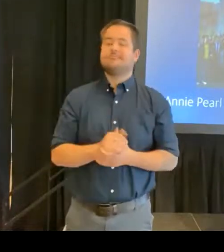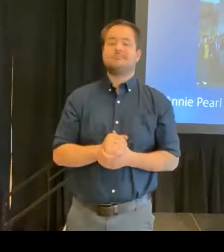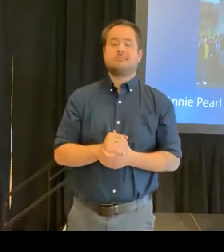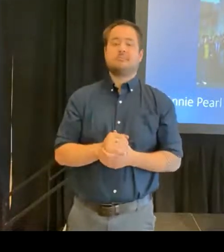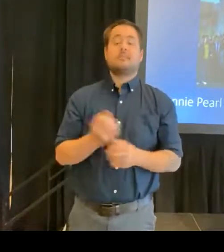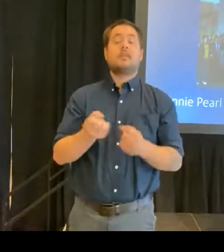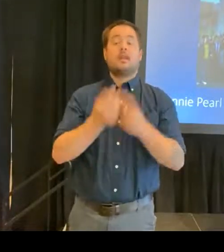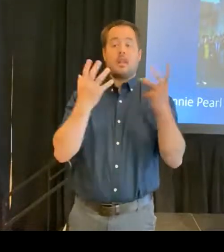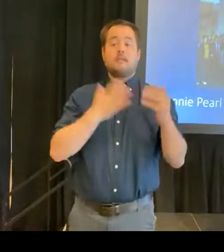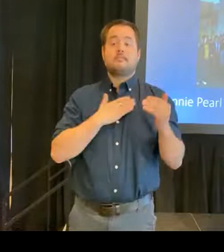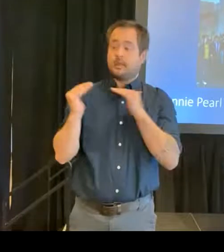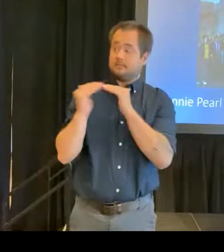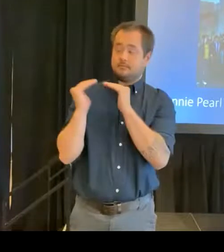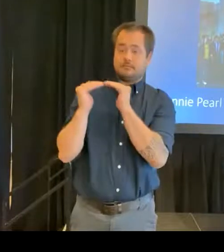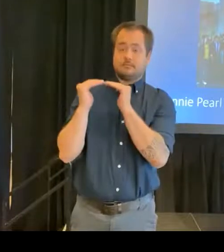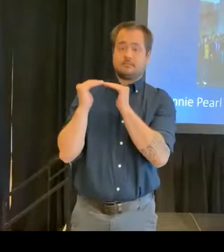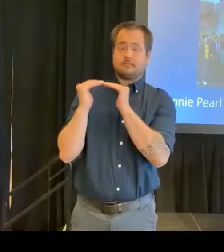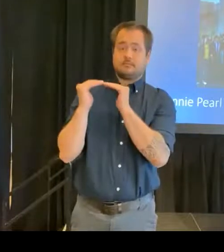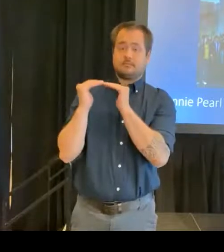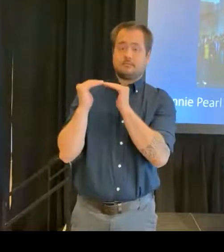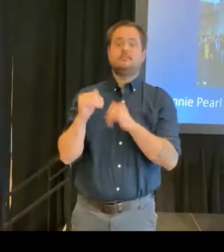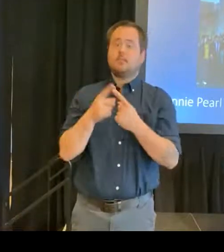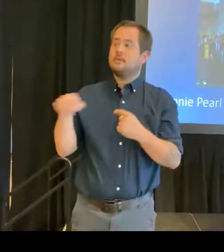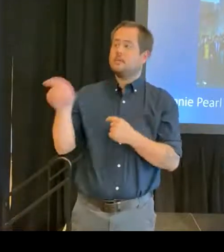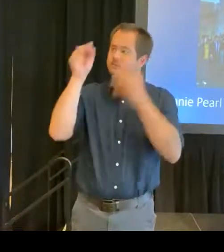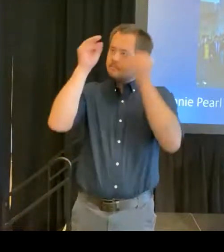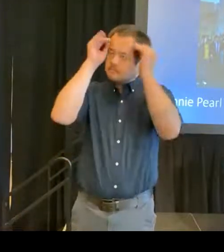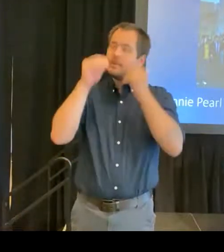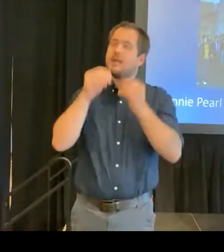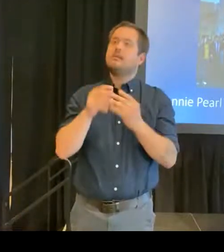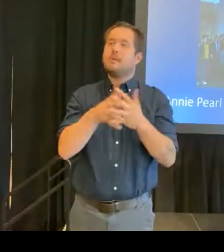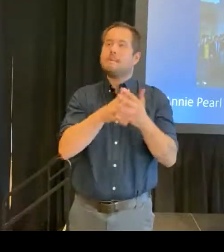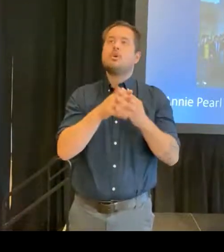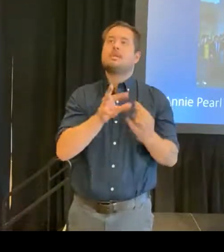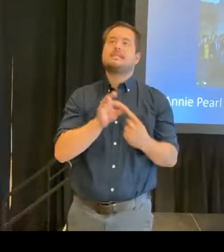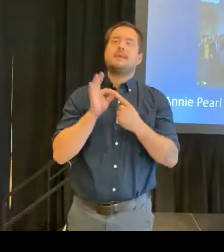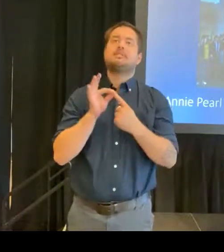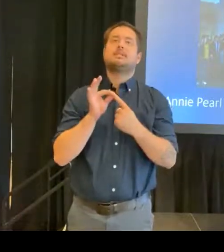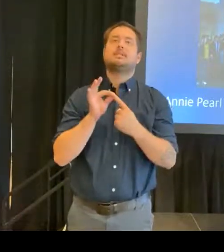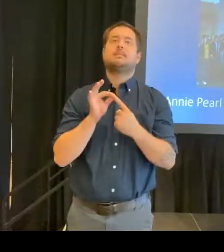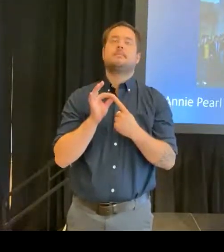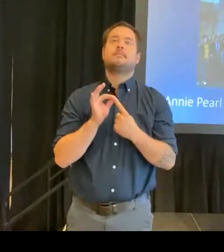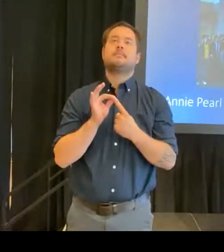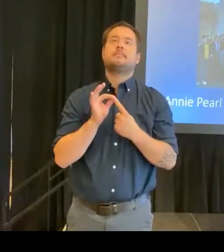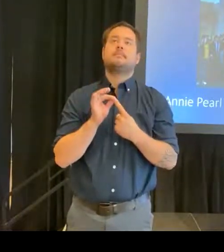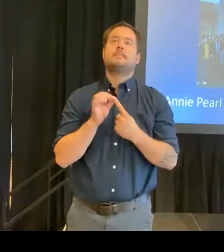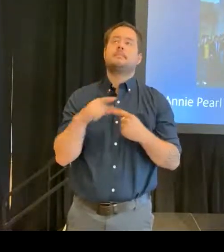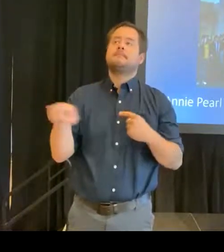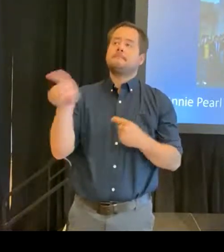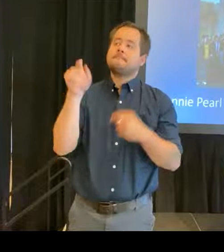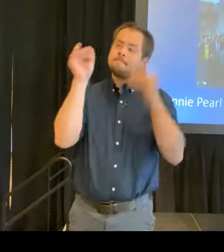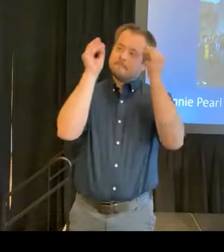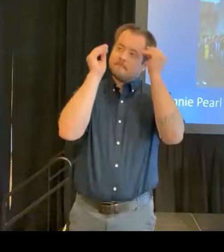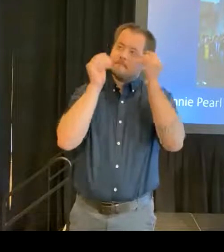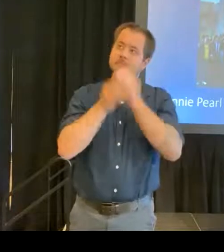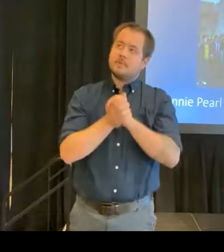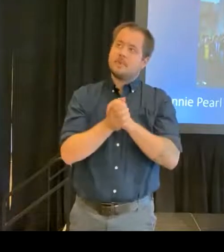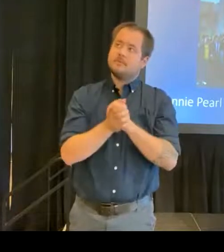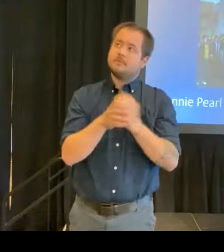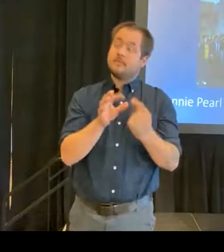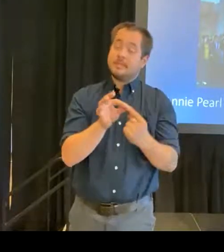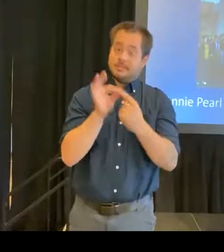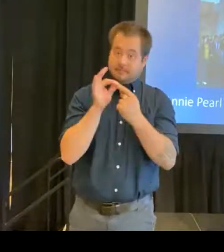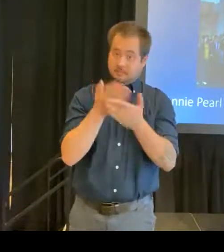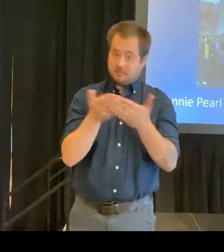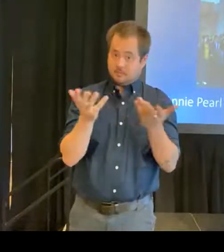lot of my colleagues, when they think about what American exceptionalism is, they think about the fact that the exceptional